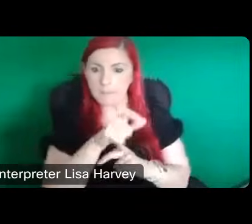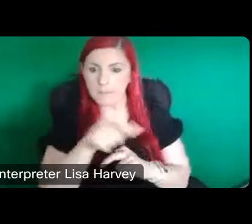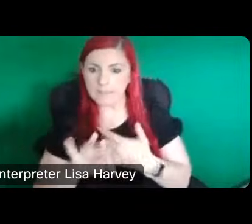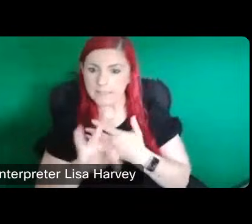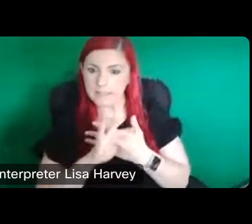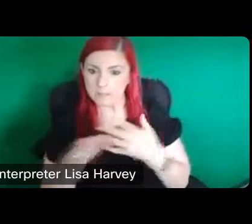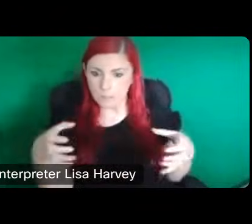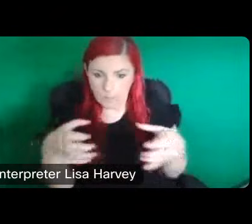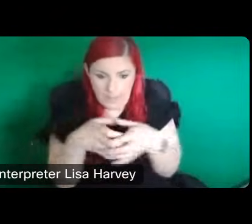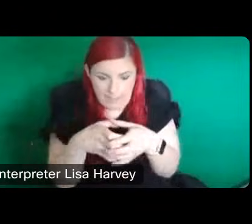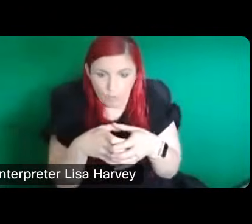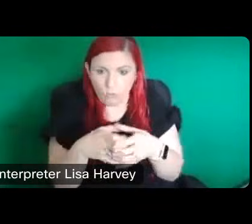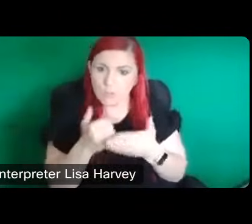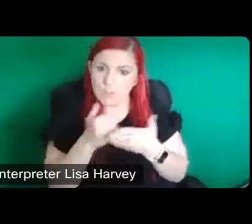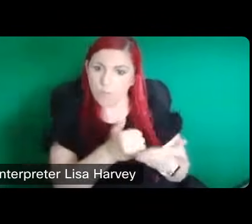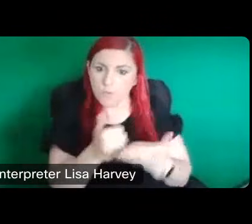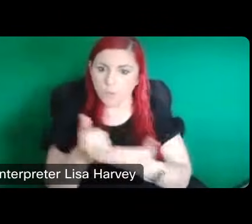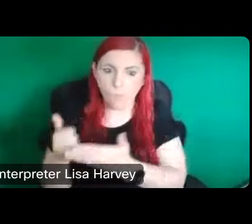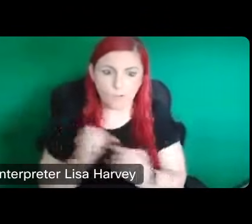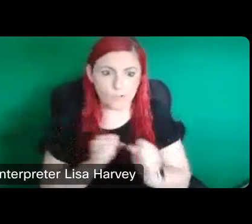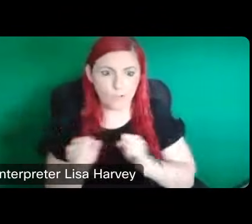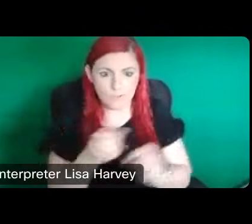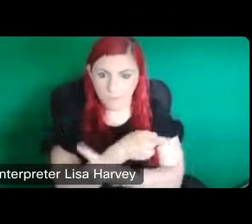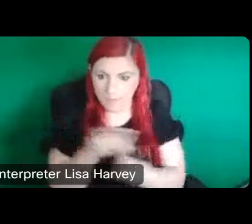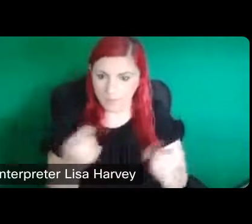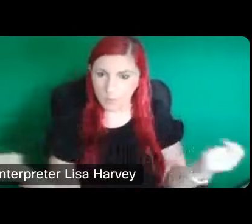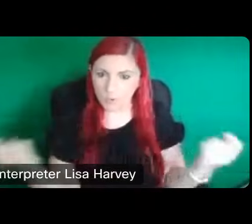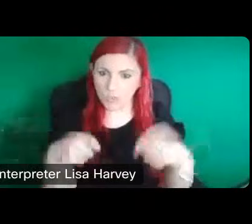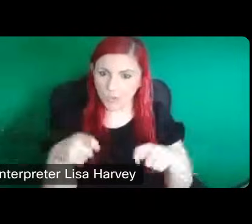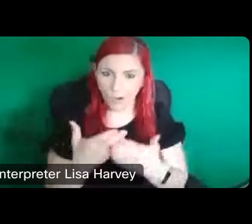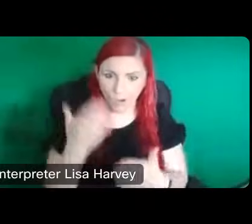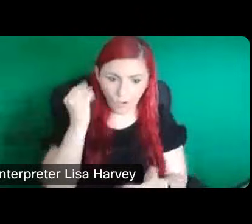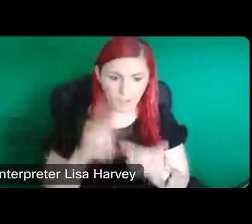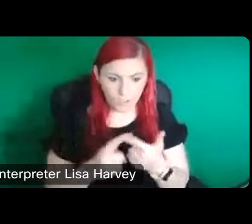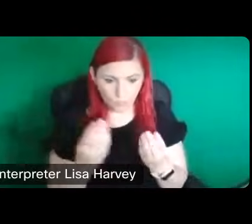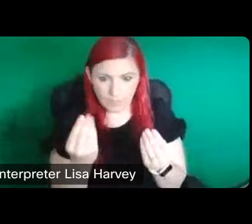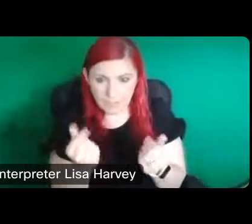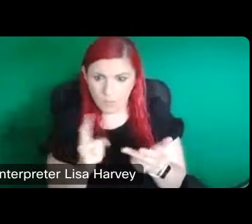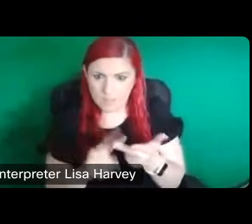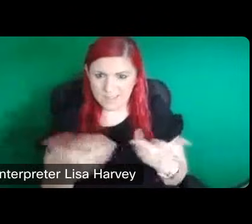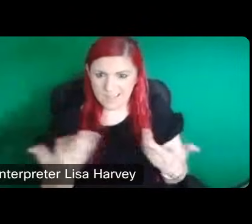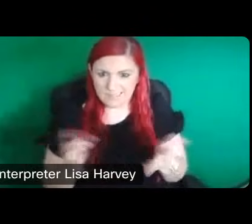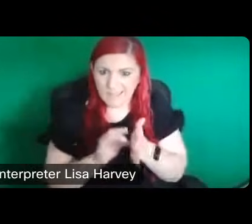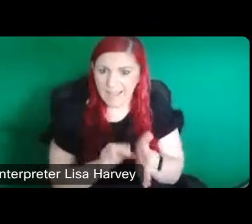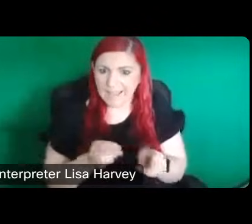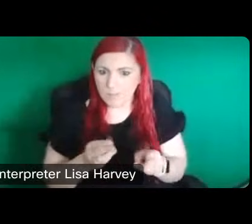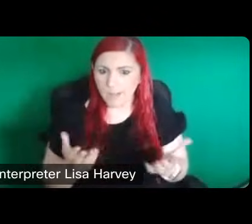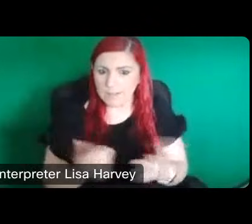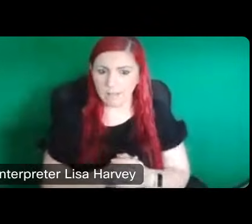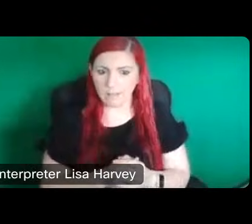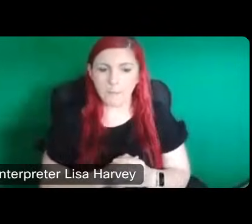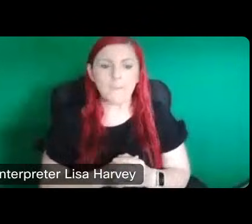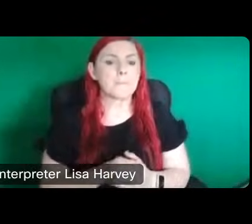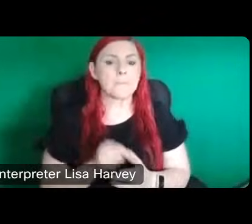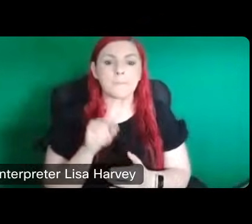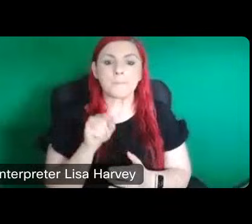teams support services through shared learning, resources, and practical guidance. Colin has already mentioned